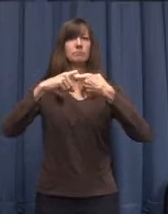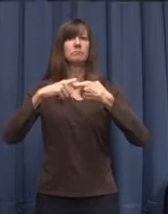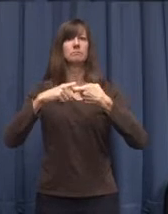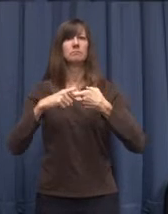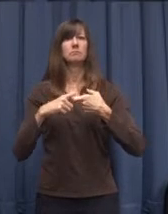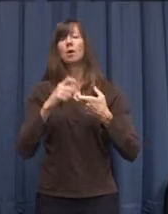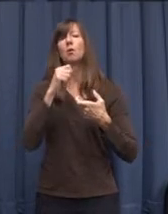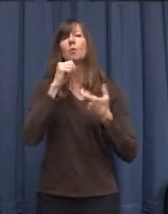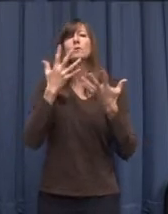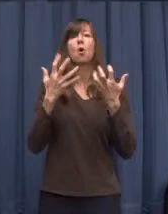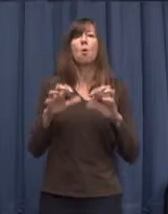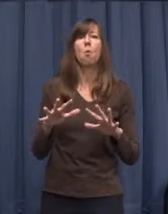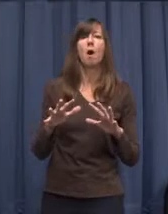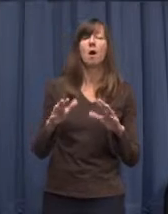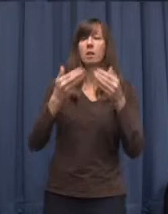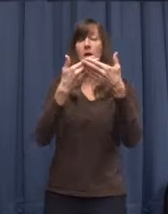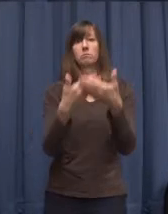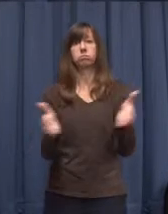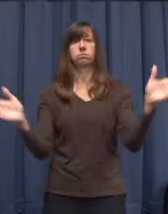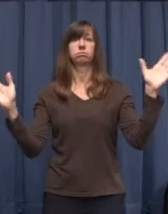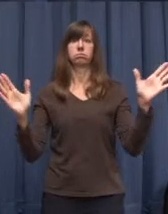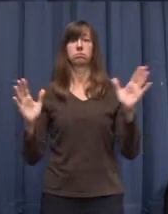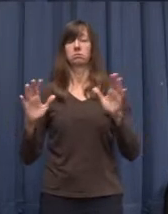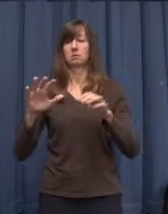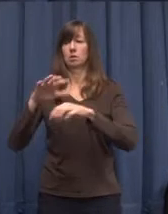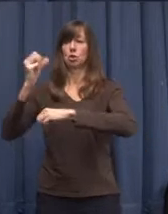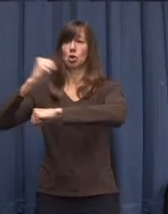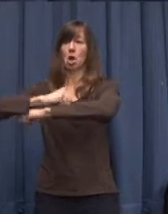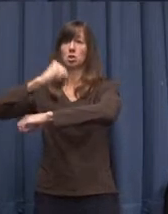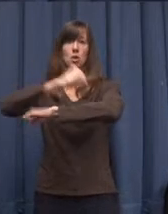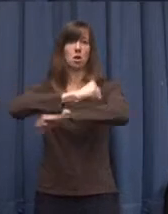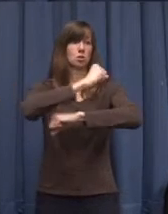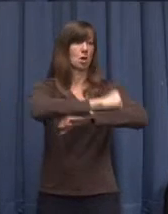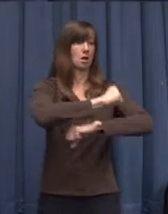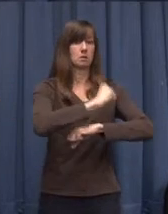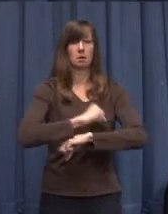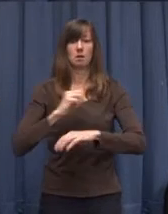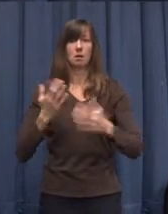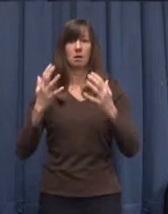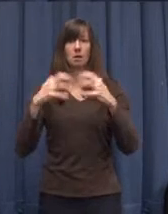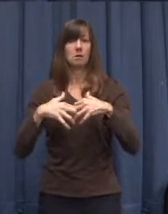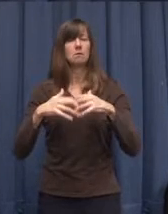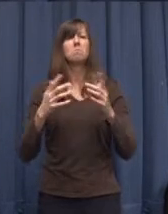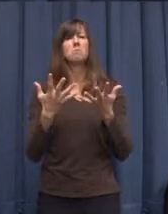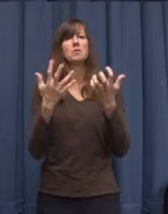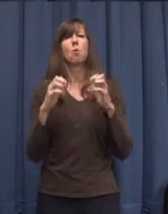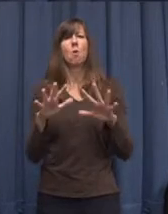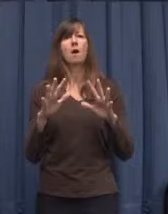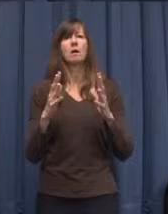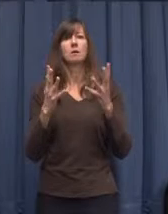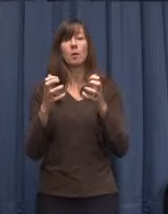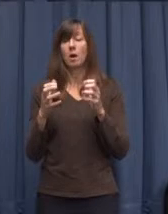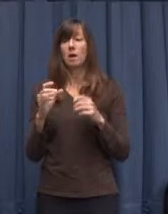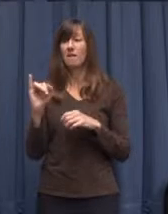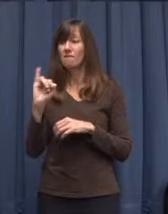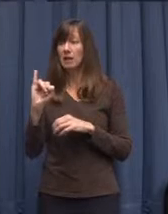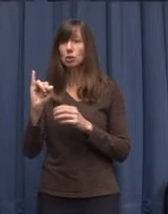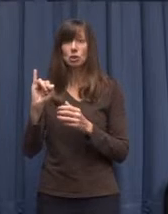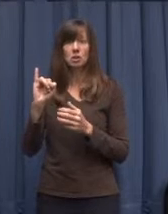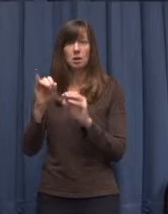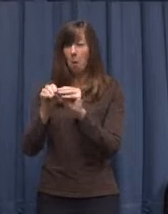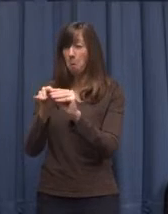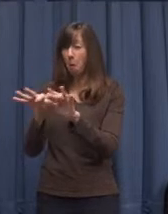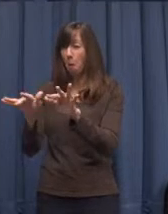try to focus more precisely on where we're seeing the infections and get that under control. And using the